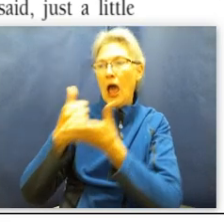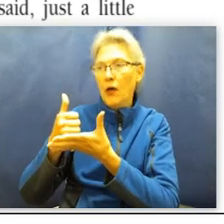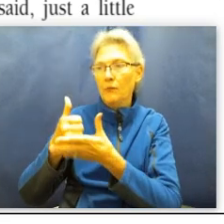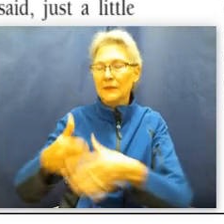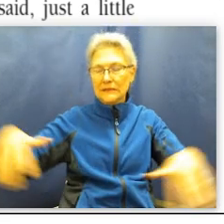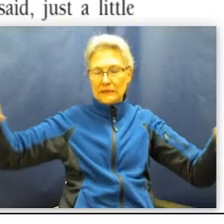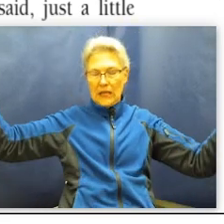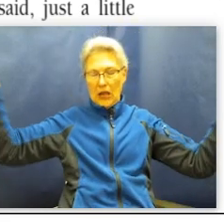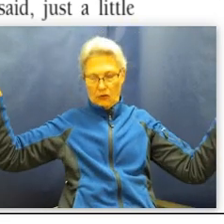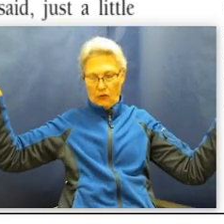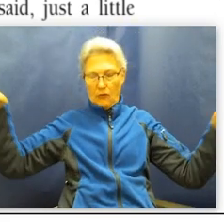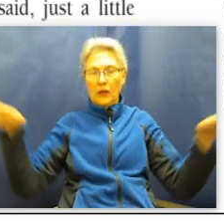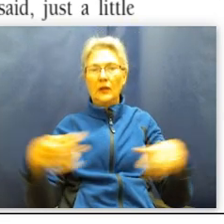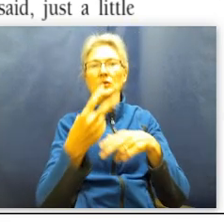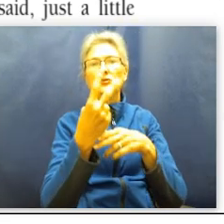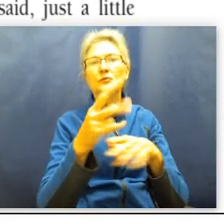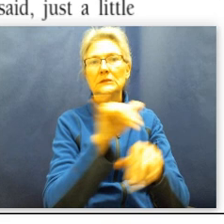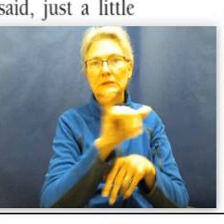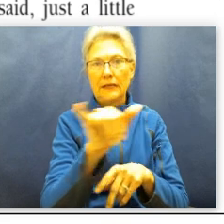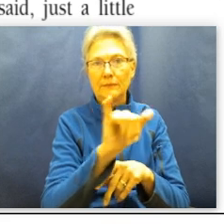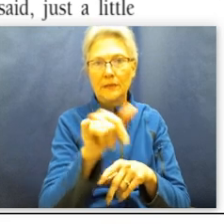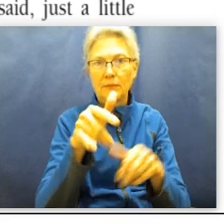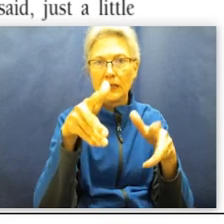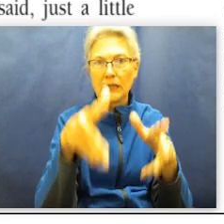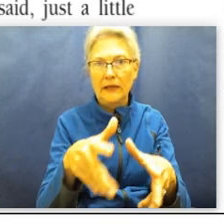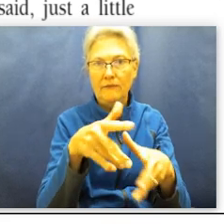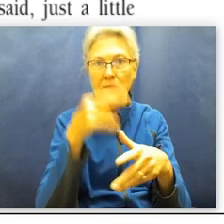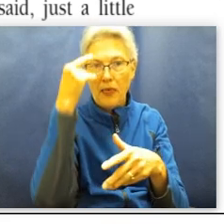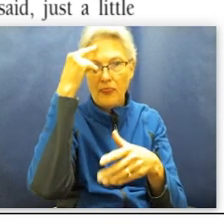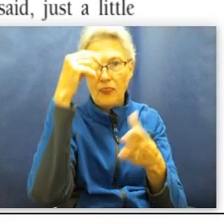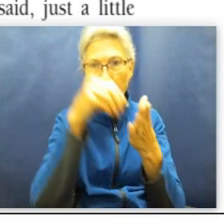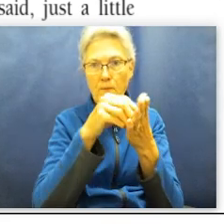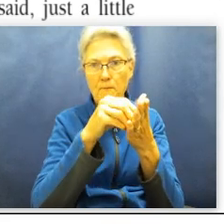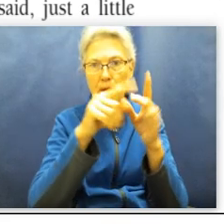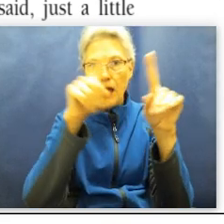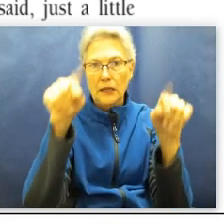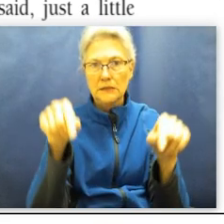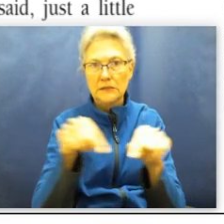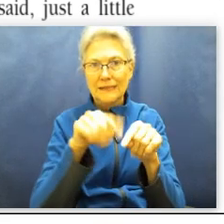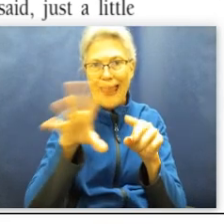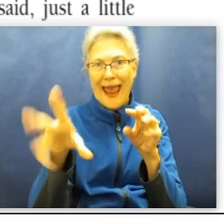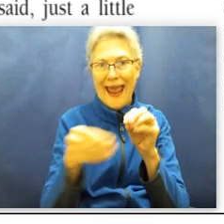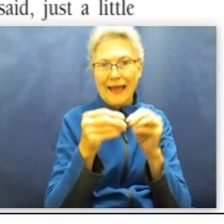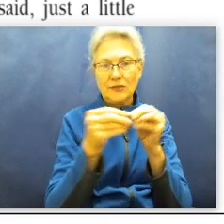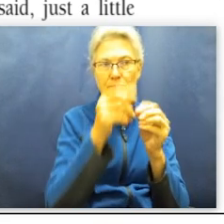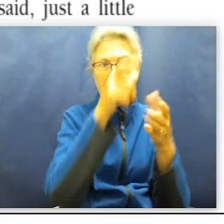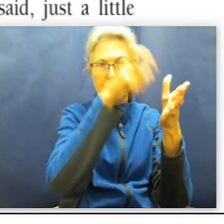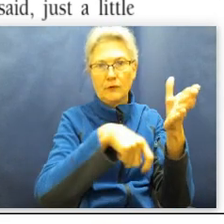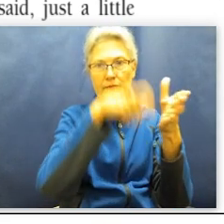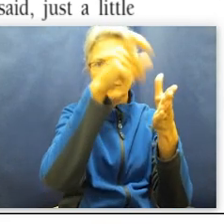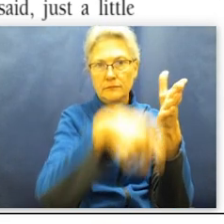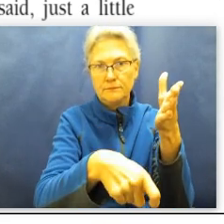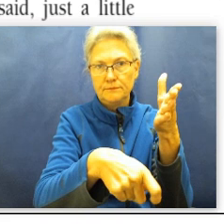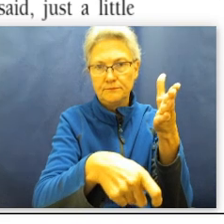situation. So these are two similarities that I'm going to leave in my thought box to add to my graphic organizer.